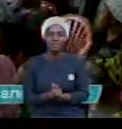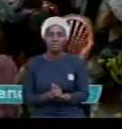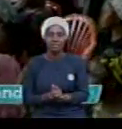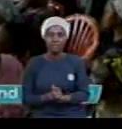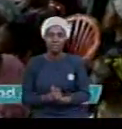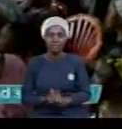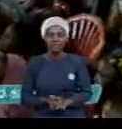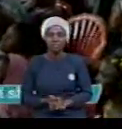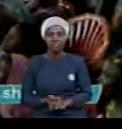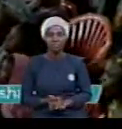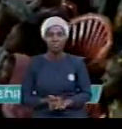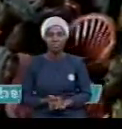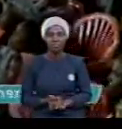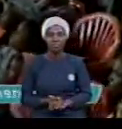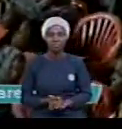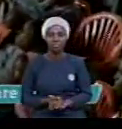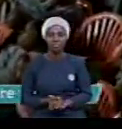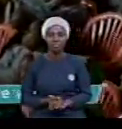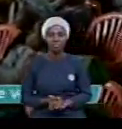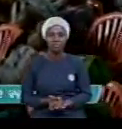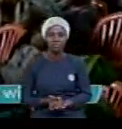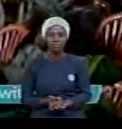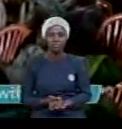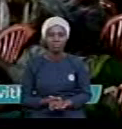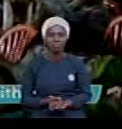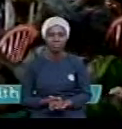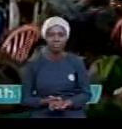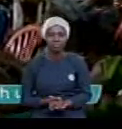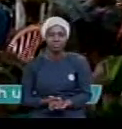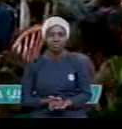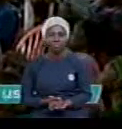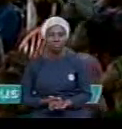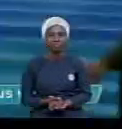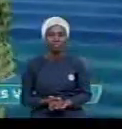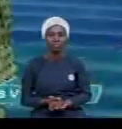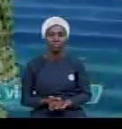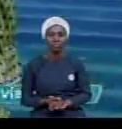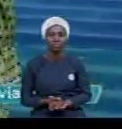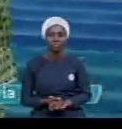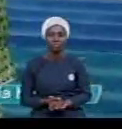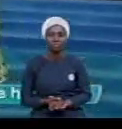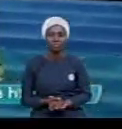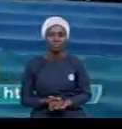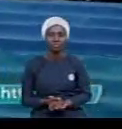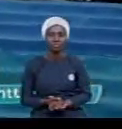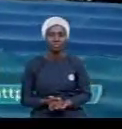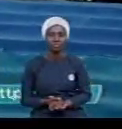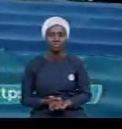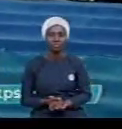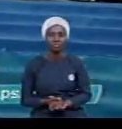here Sister Monilola Amoniyi. She has a wonderful testimony to share.